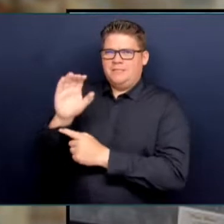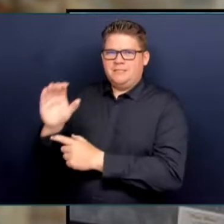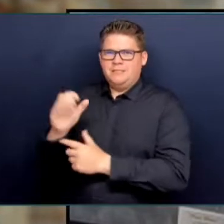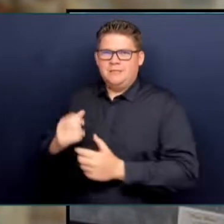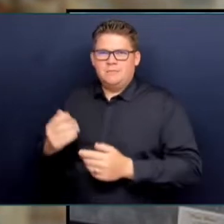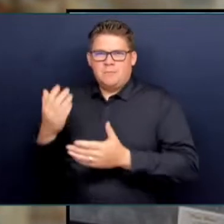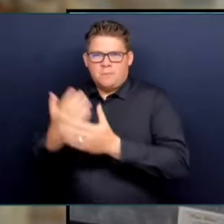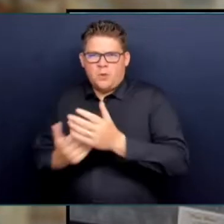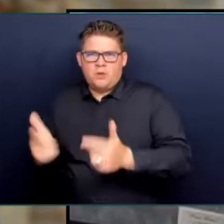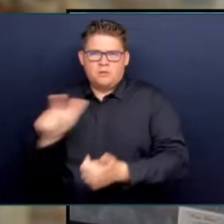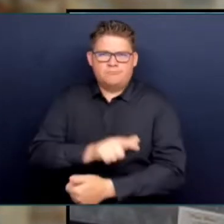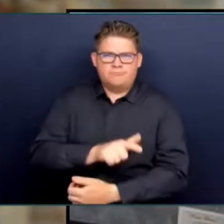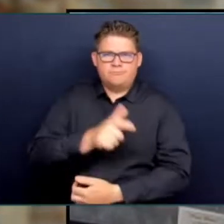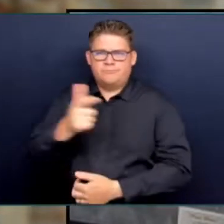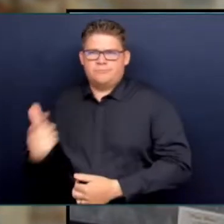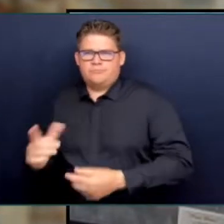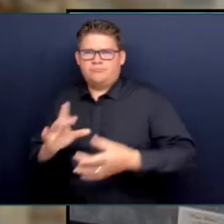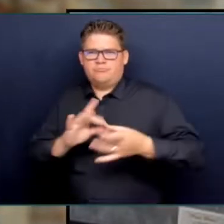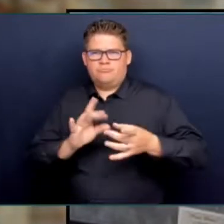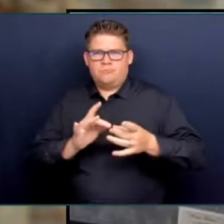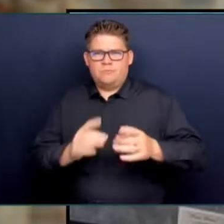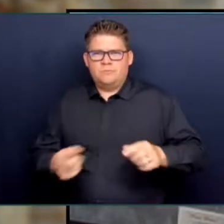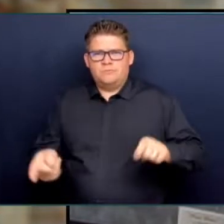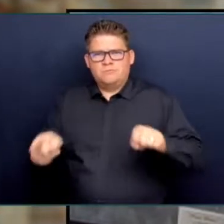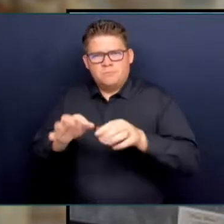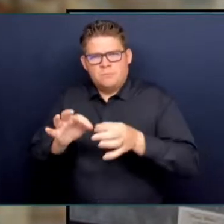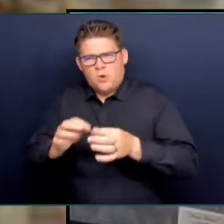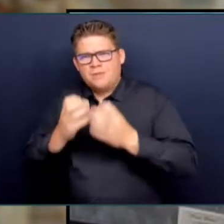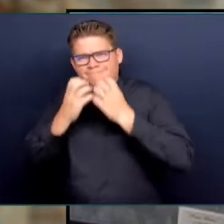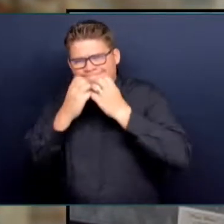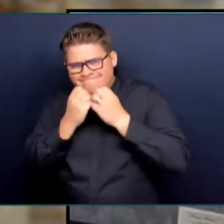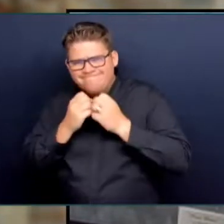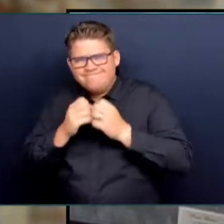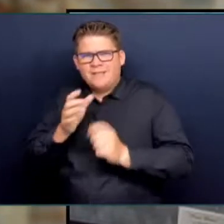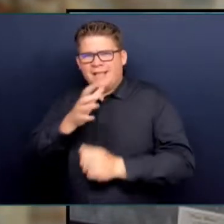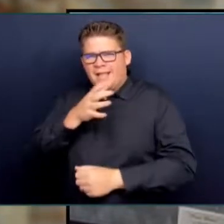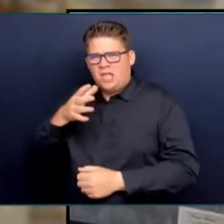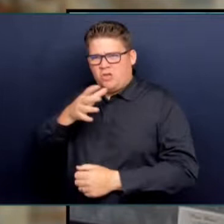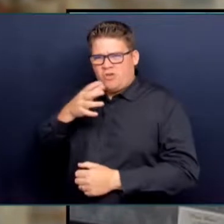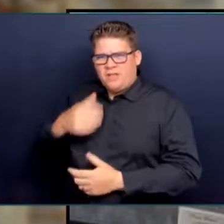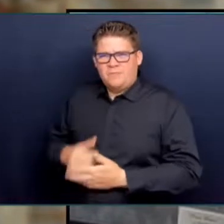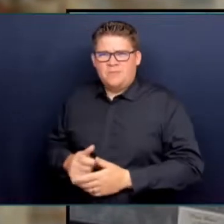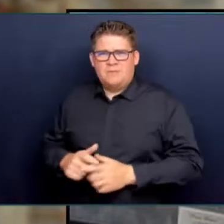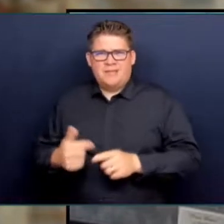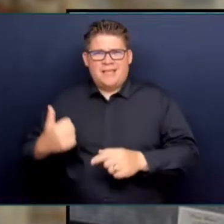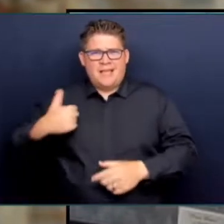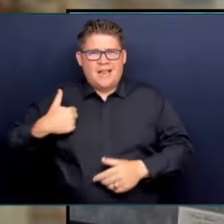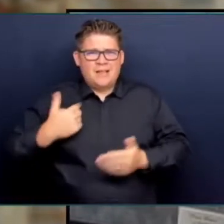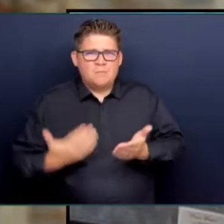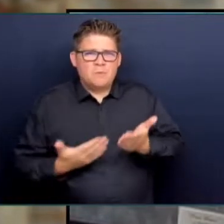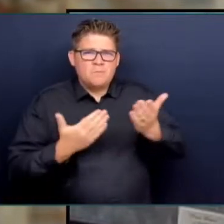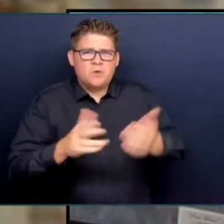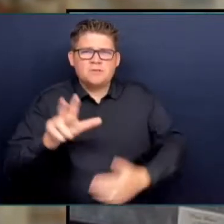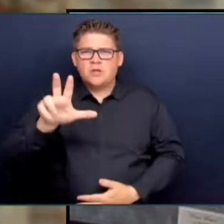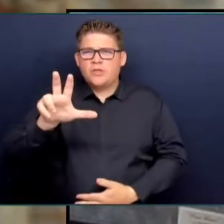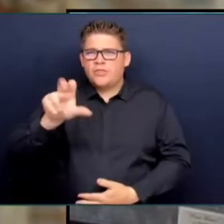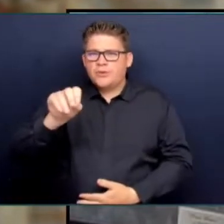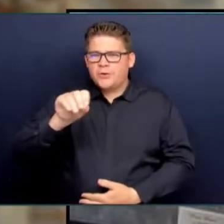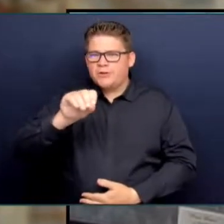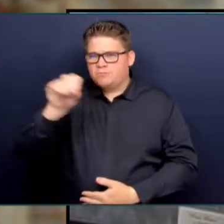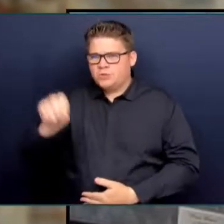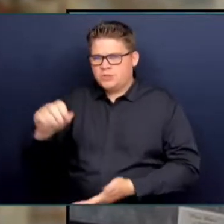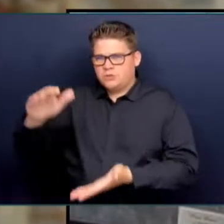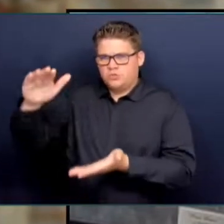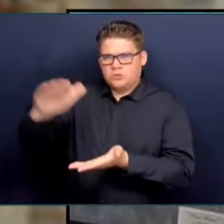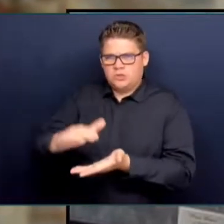sector. But Canada is proposing a 30% reduction in nitrogen-based fertilizer and to reduce emissions from cattle by 30%